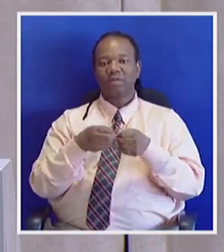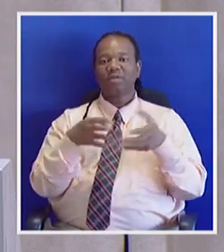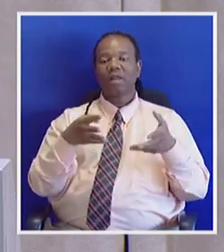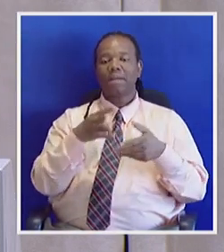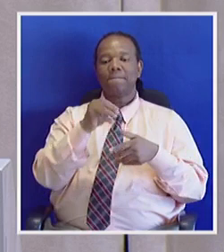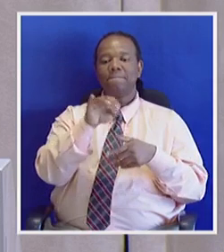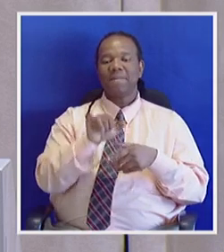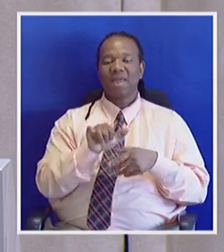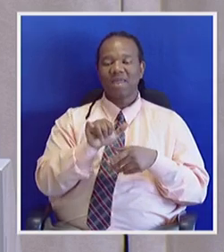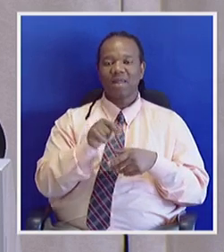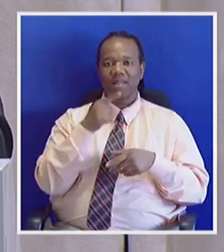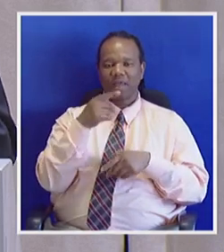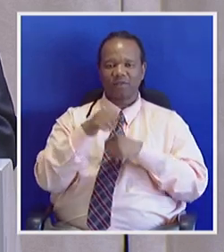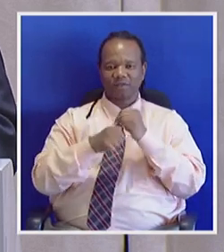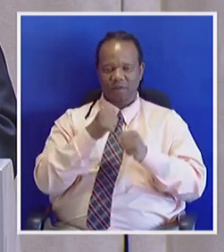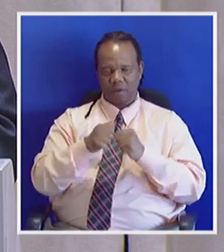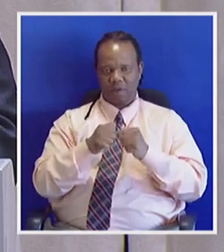2018.